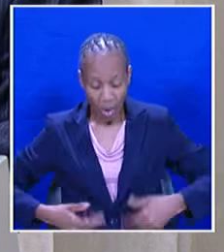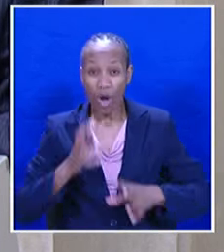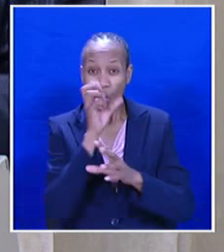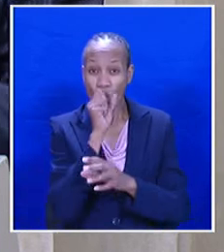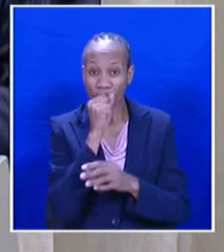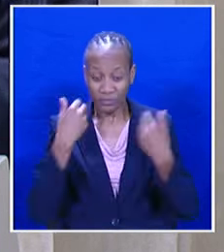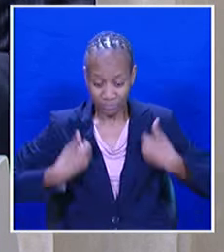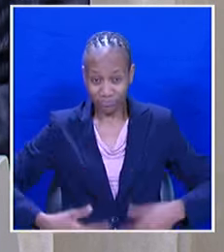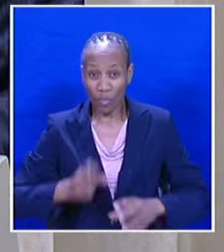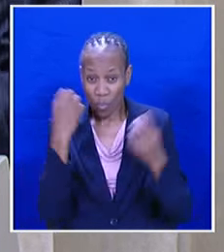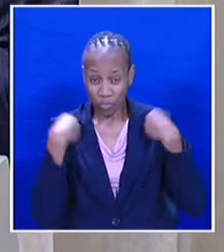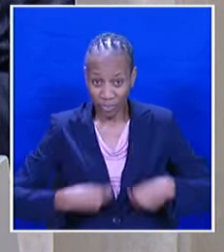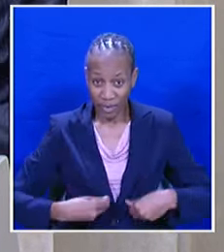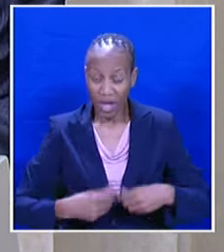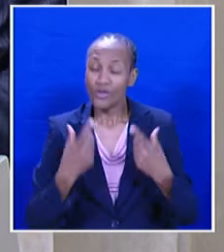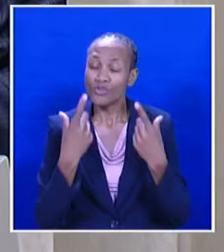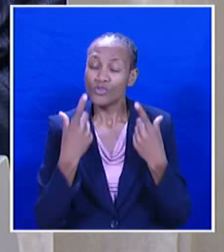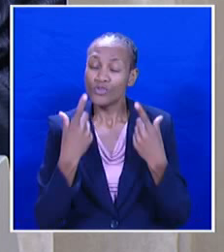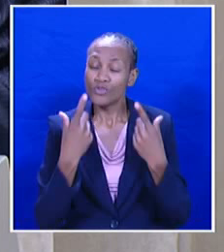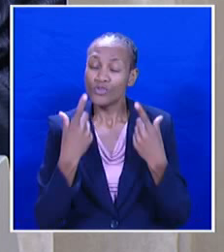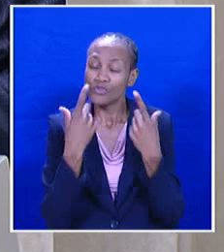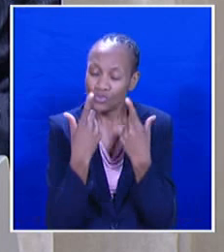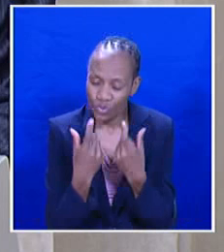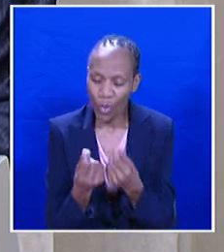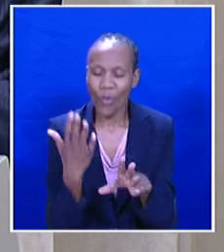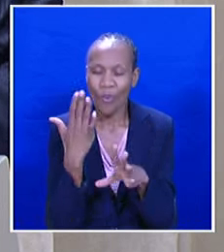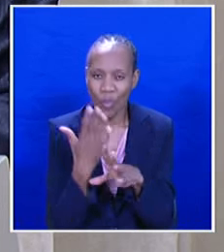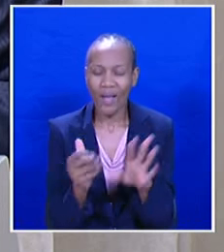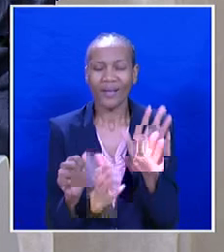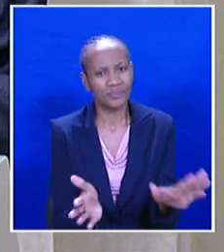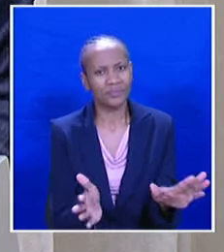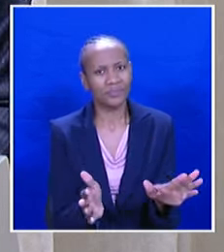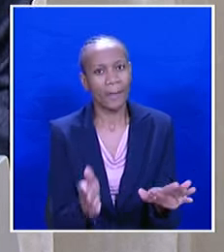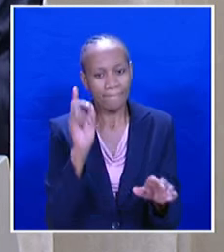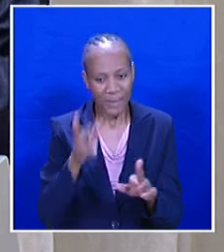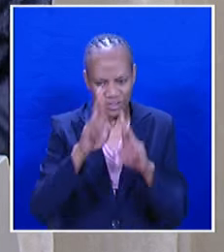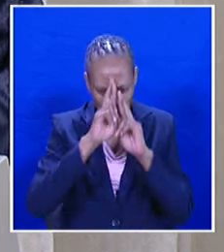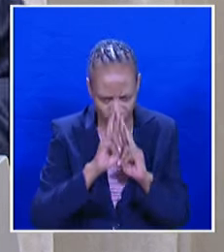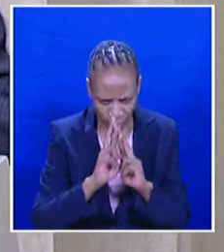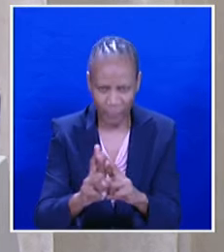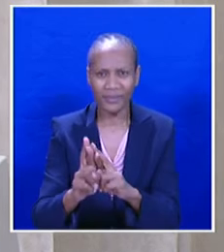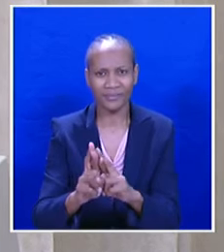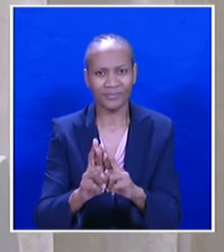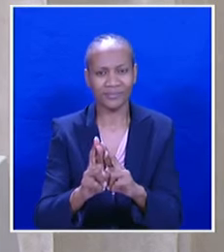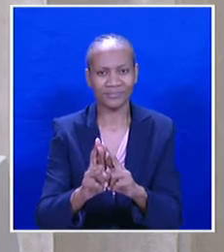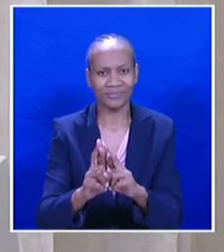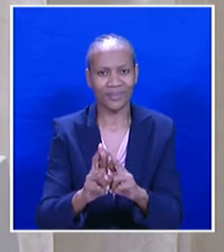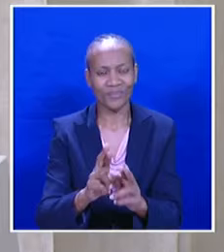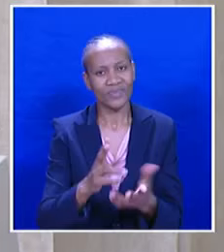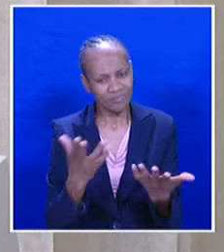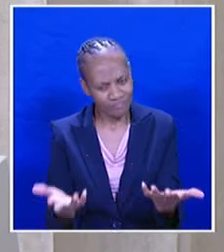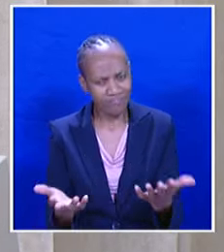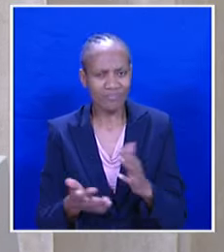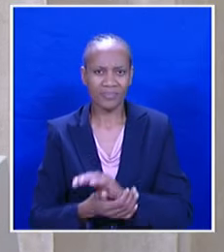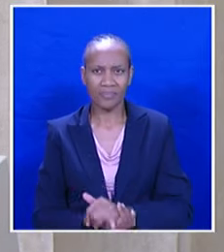are doing meaningful work. Let us have the respect and the recognition that they deserve. Thank